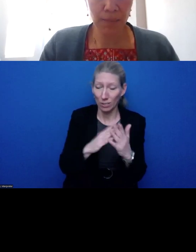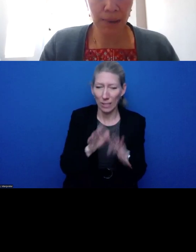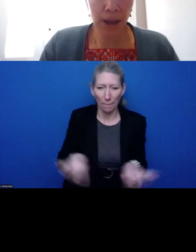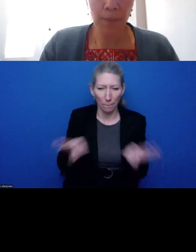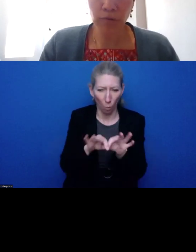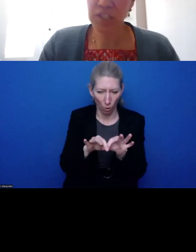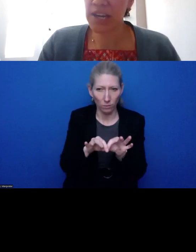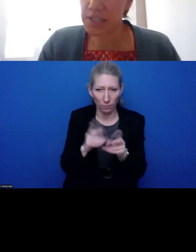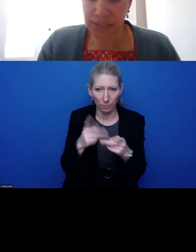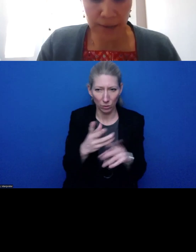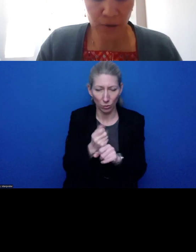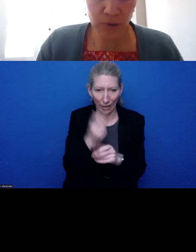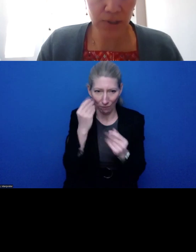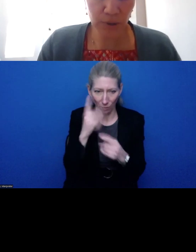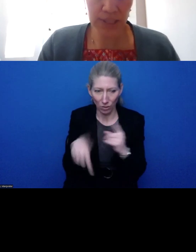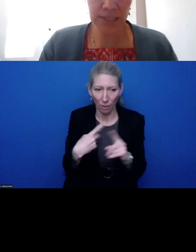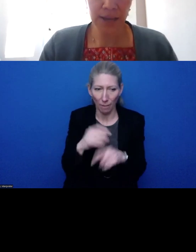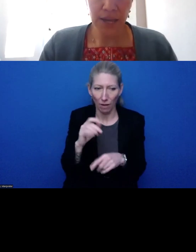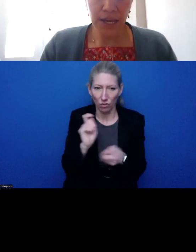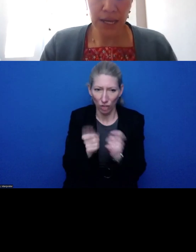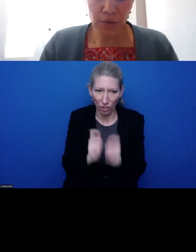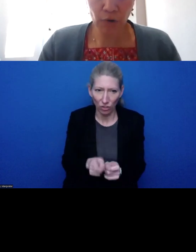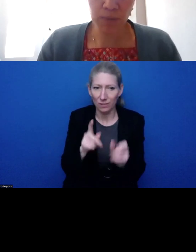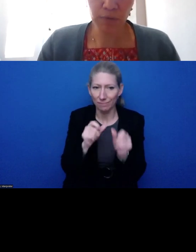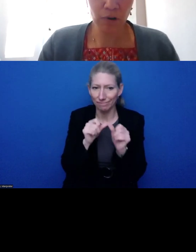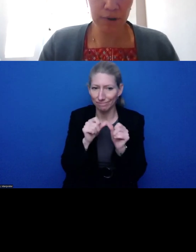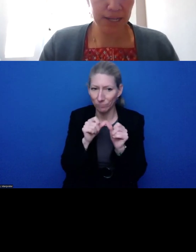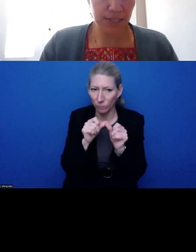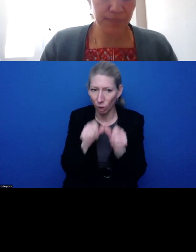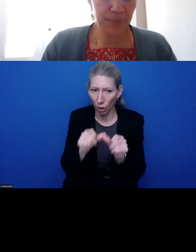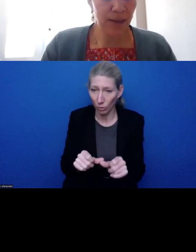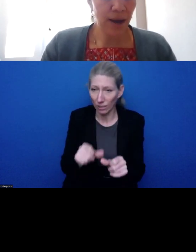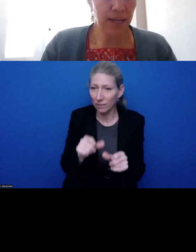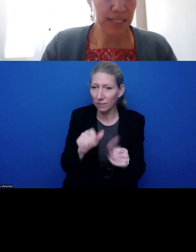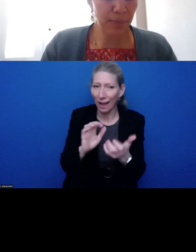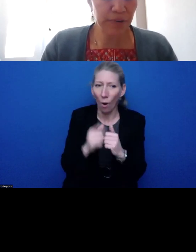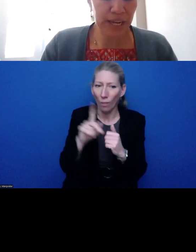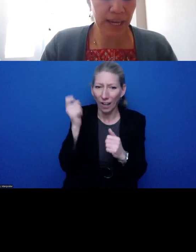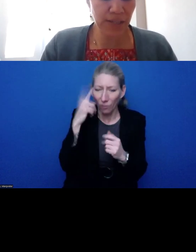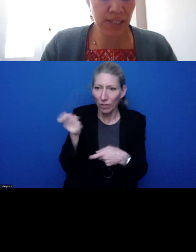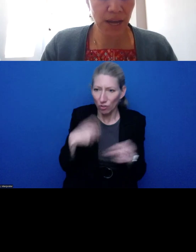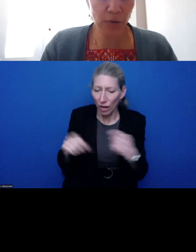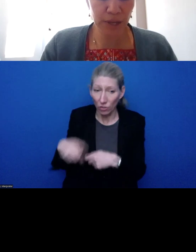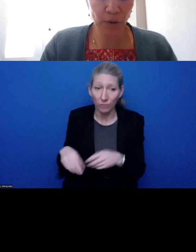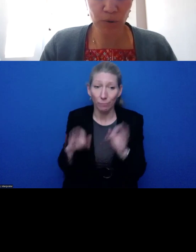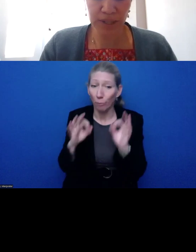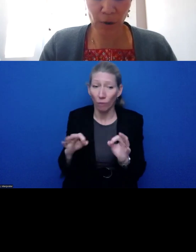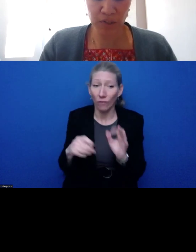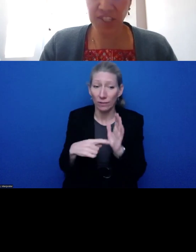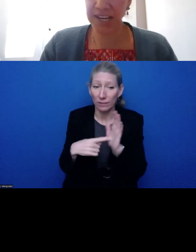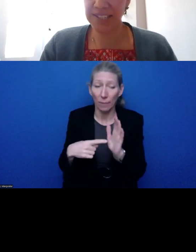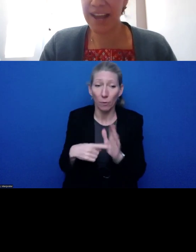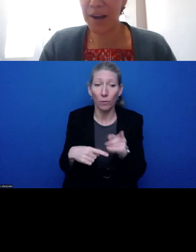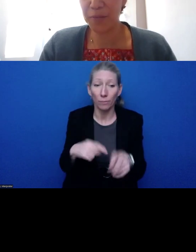information about changes and continuities in forms of governance. An exemplary case is that of the community